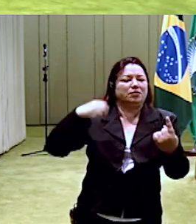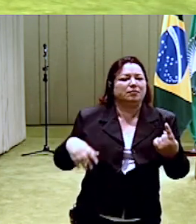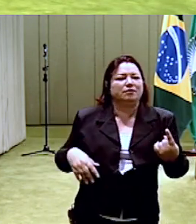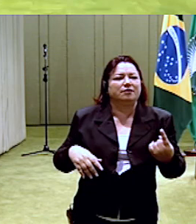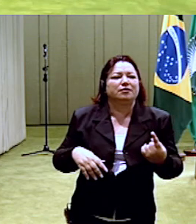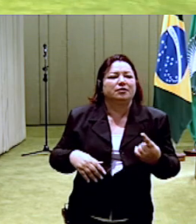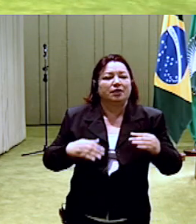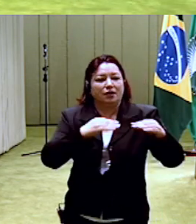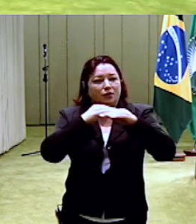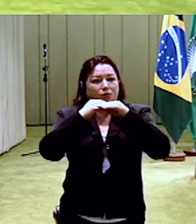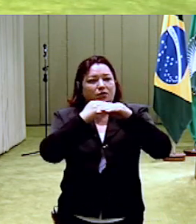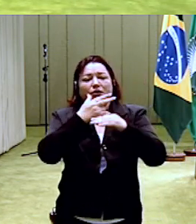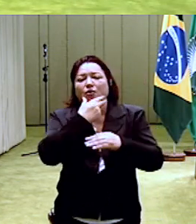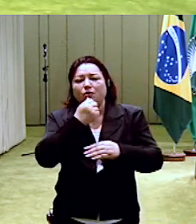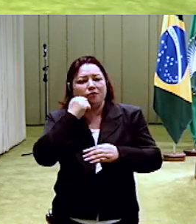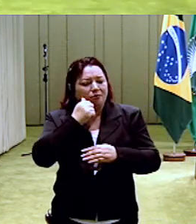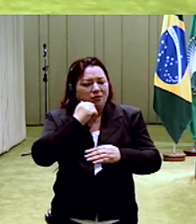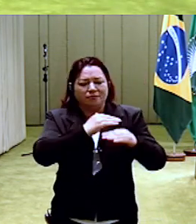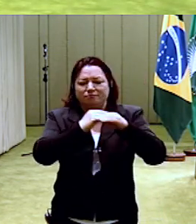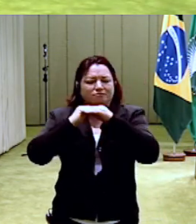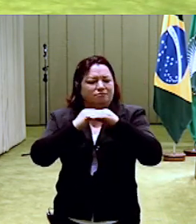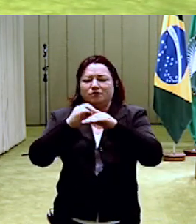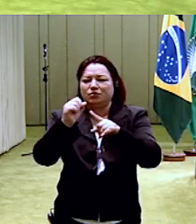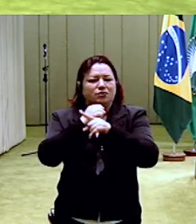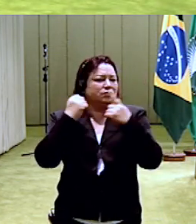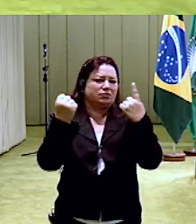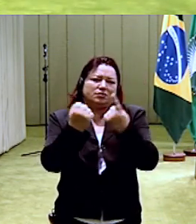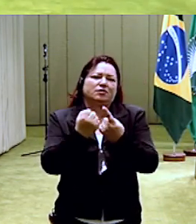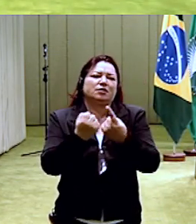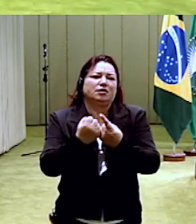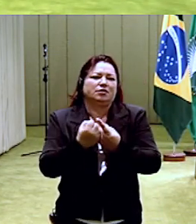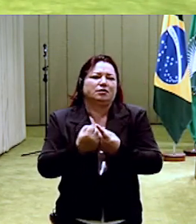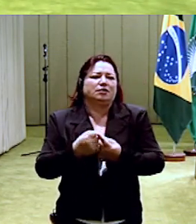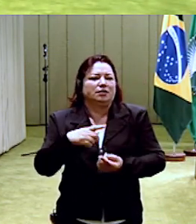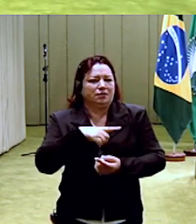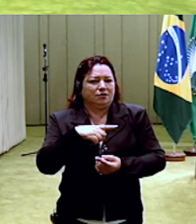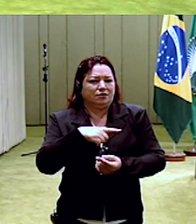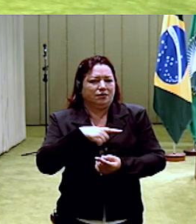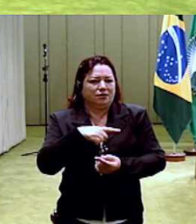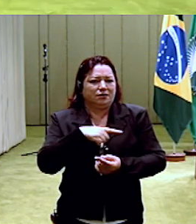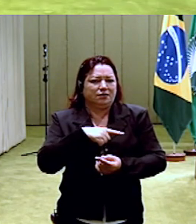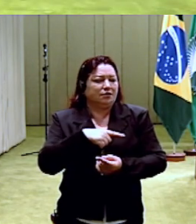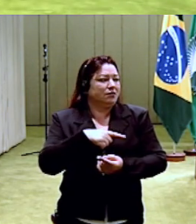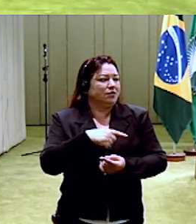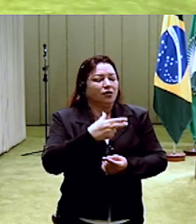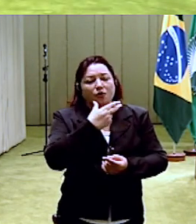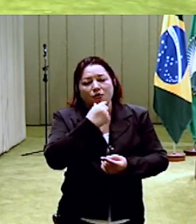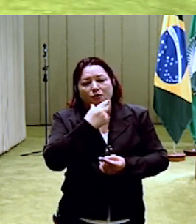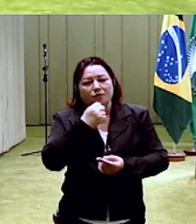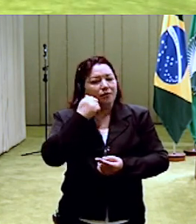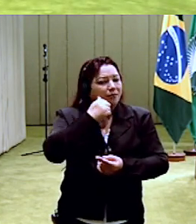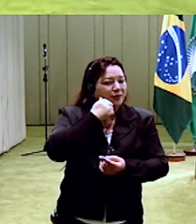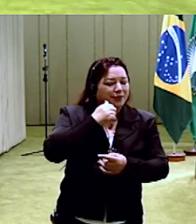Gender equality is essential for any healthy society. Unfortunately, there is a gap between the genders. Despite all